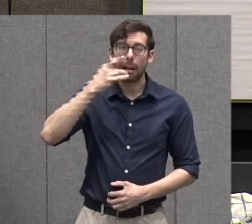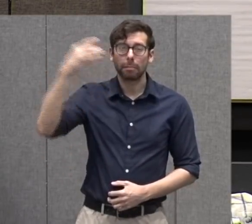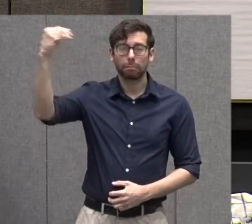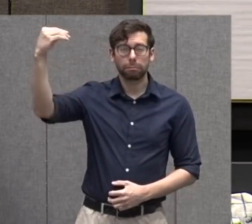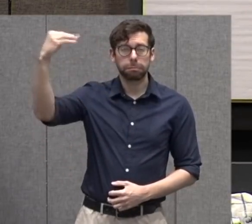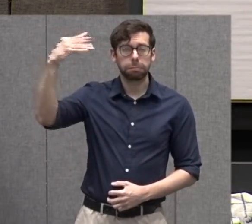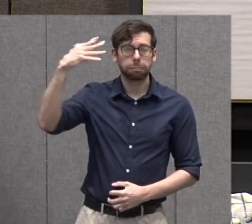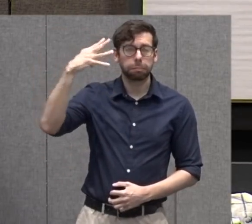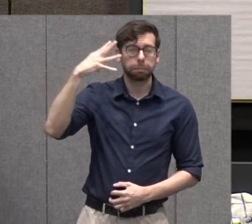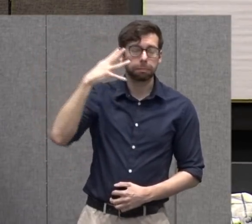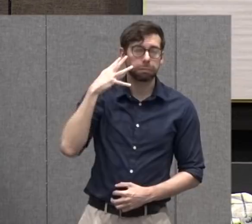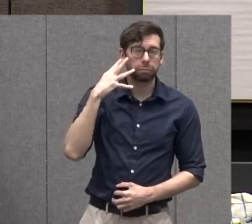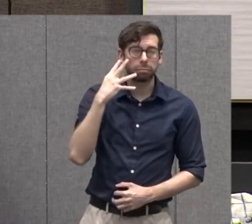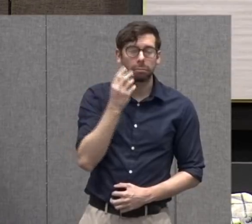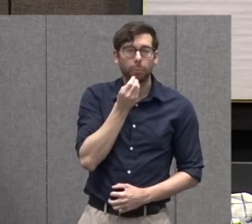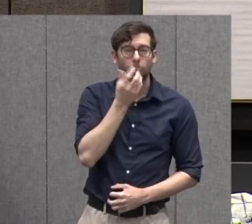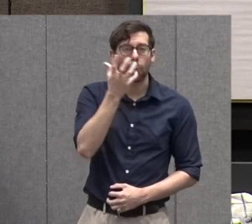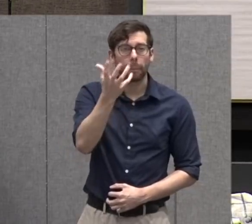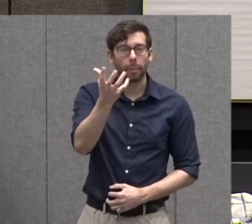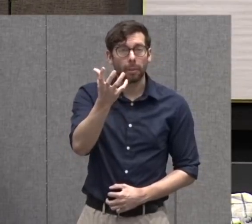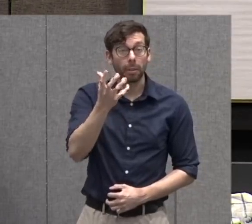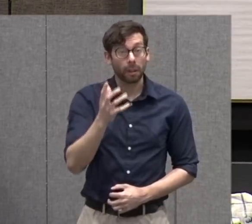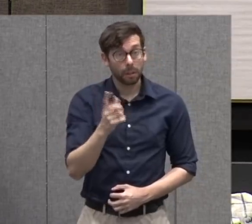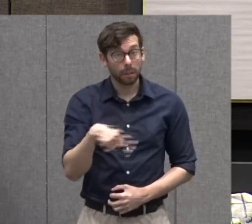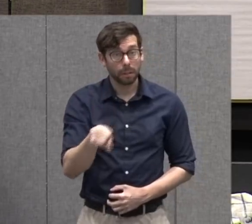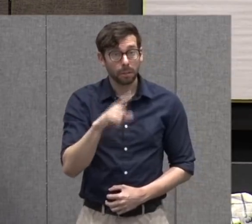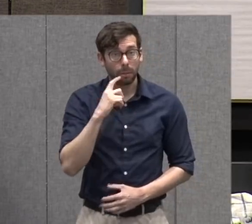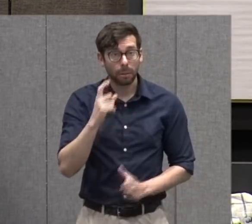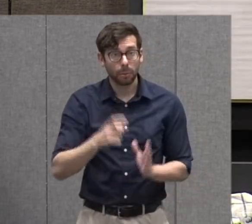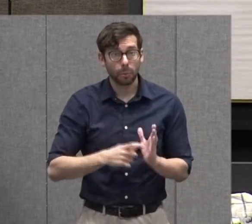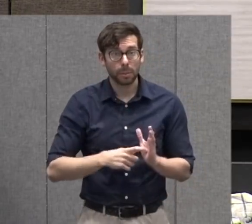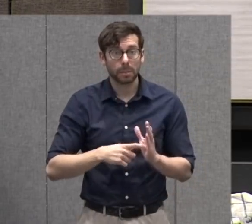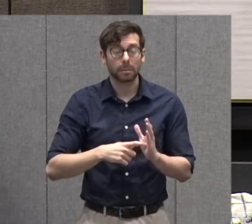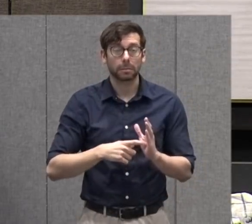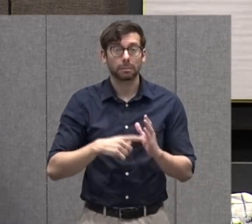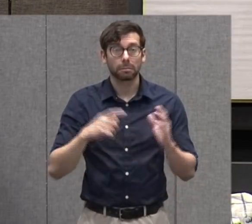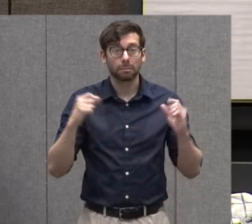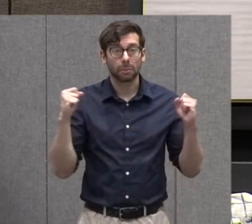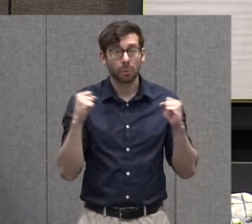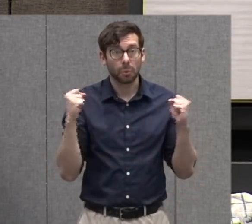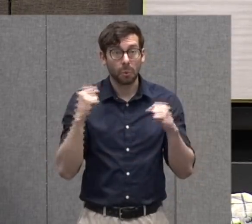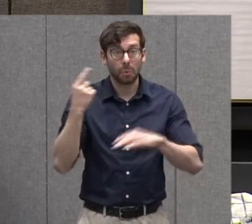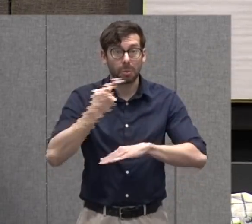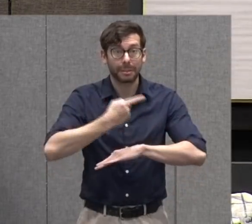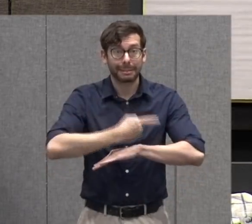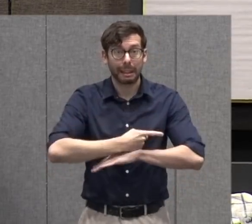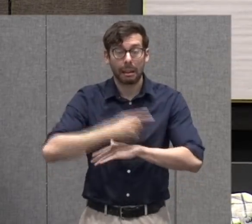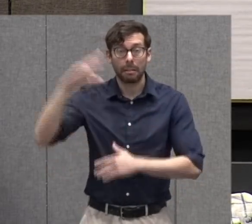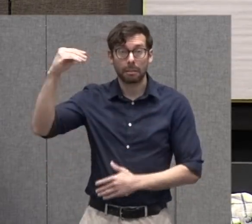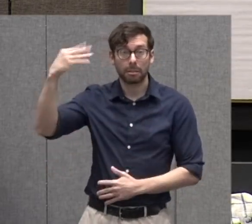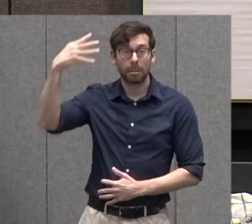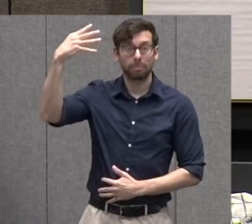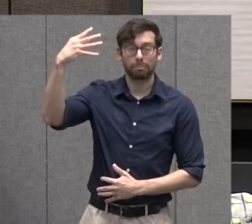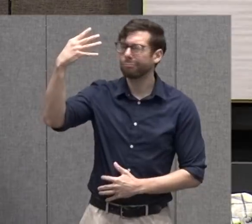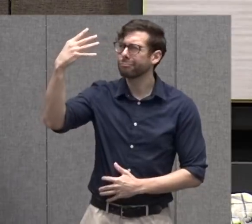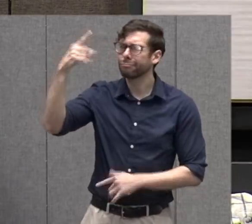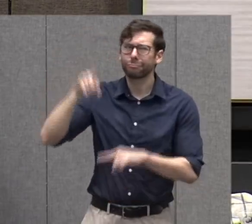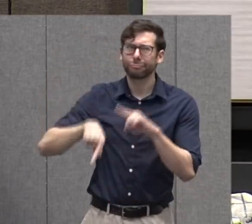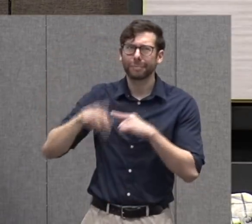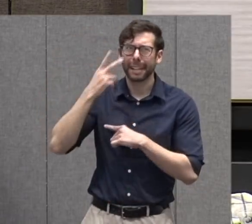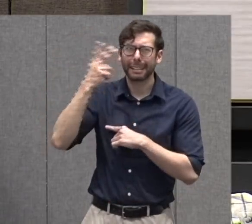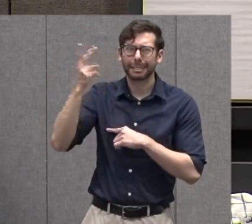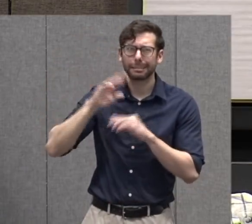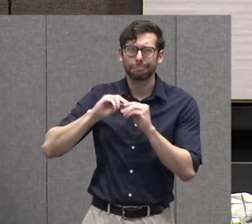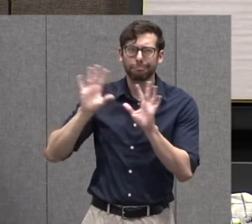us warmth. Have you noticed on cold days, maybe we don't see the sun as much? We can also